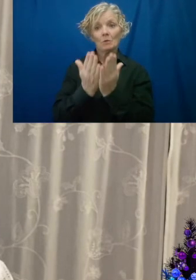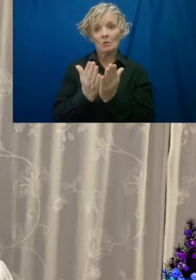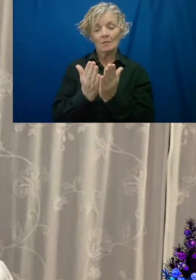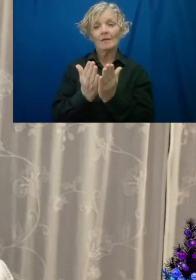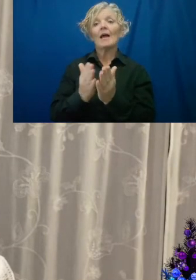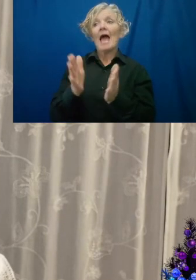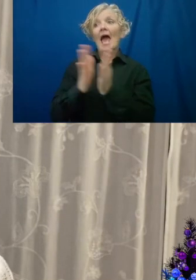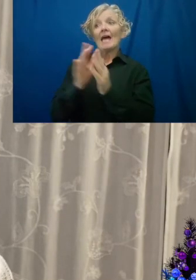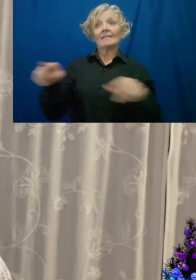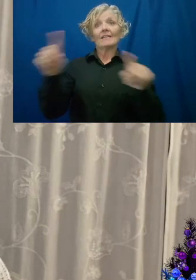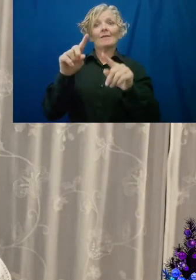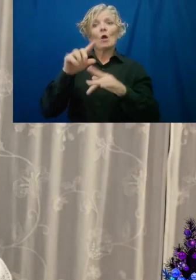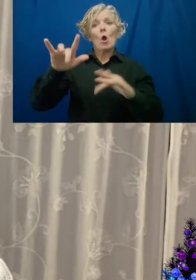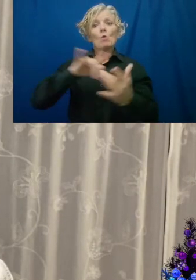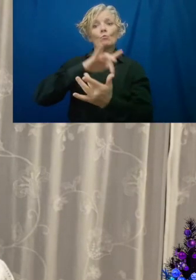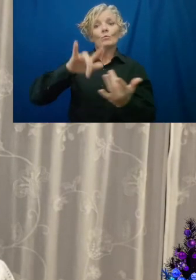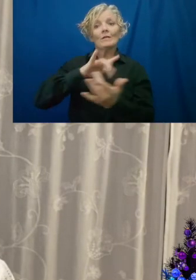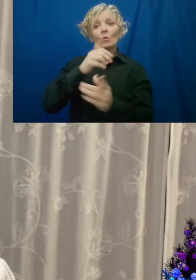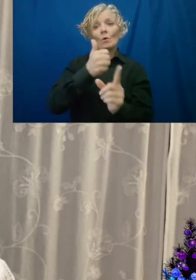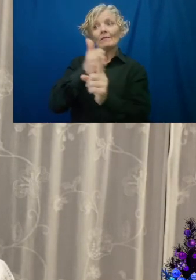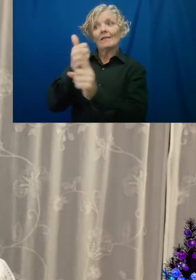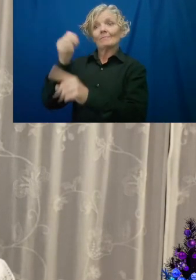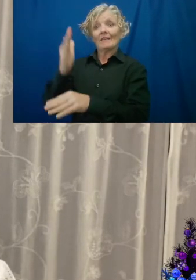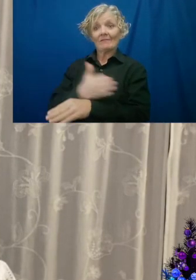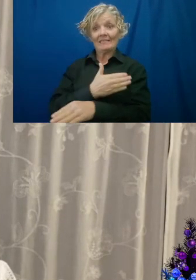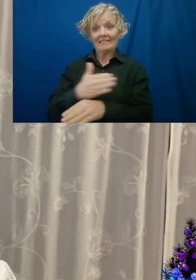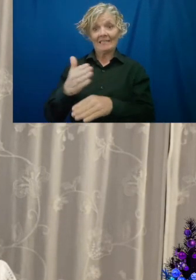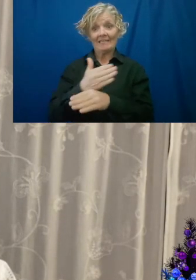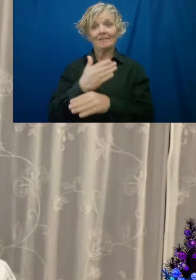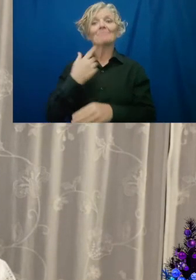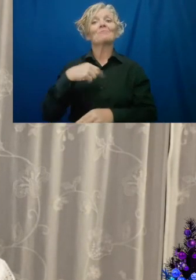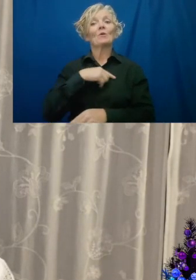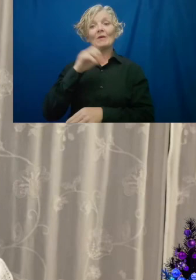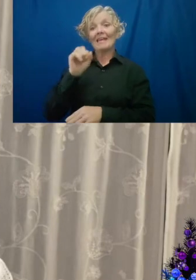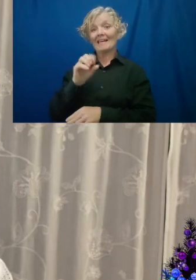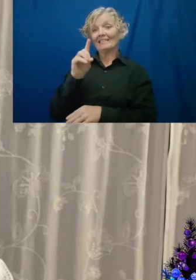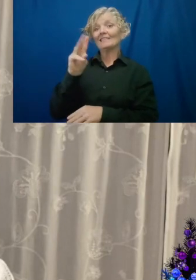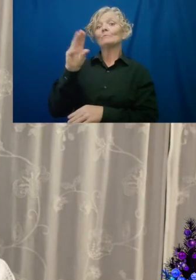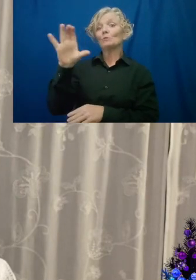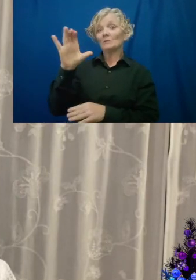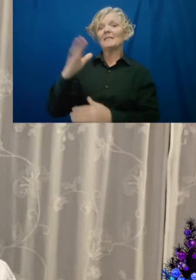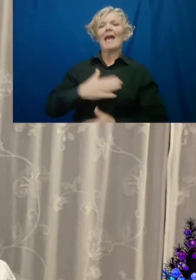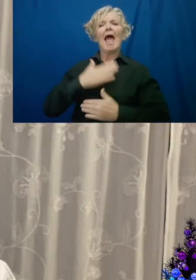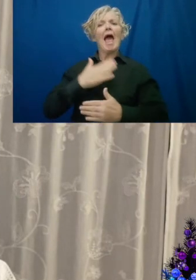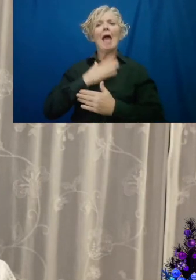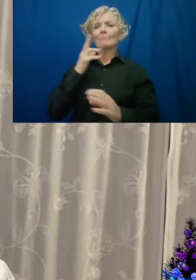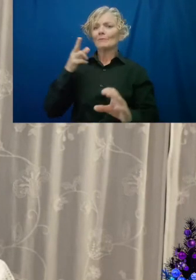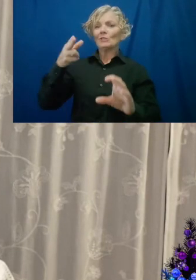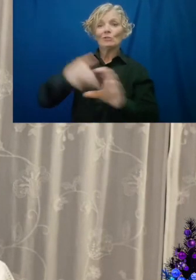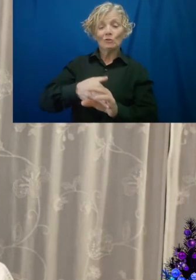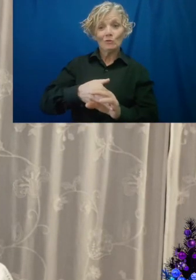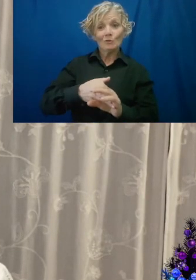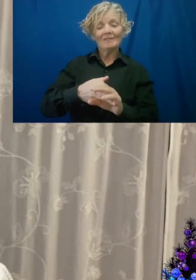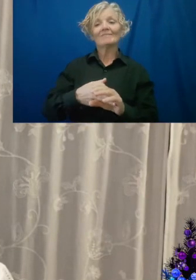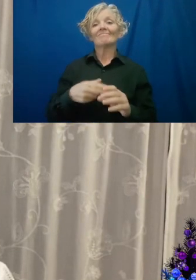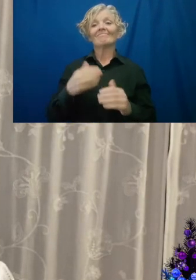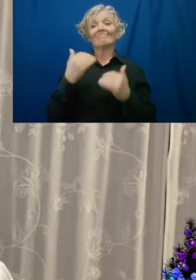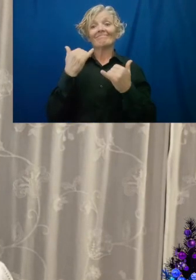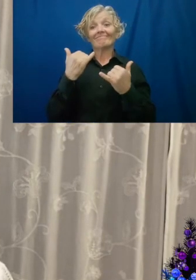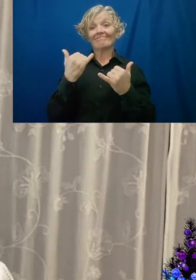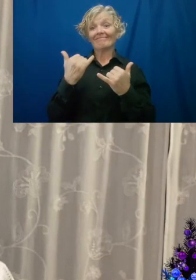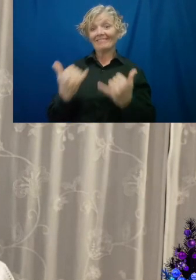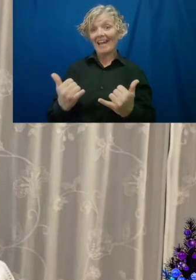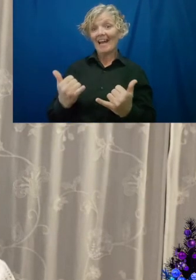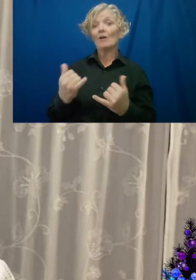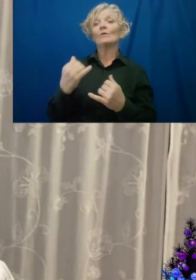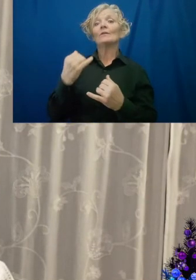to record our own versions of it. The San Diego Women's Chorus happily obliged in one of our first virtual song